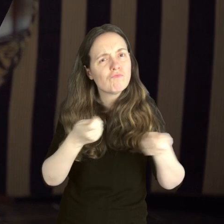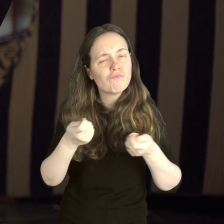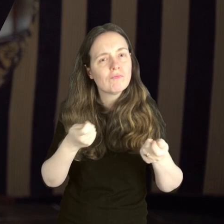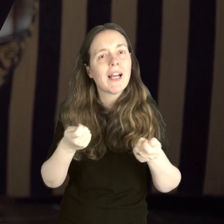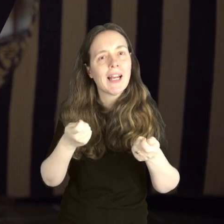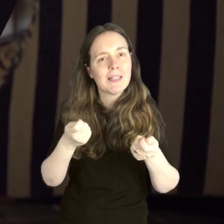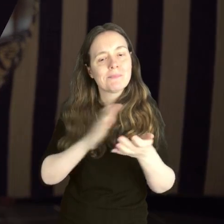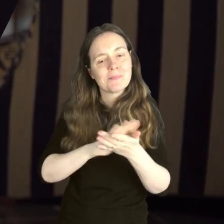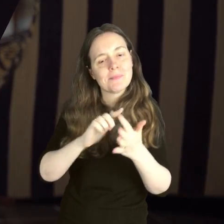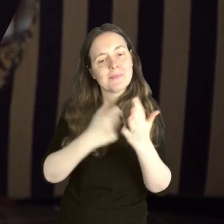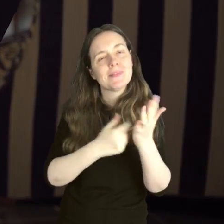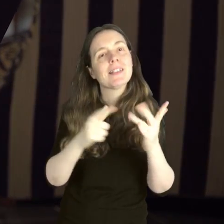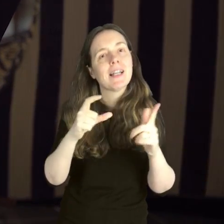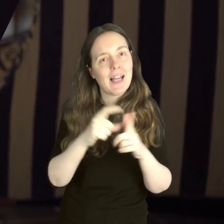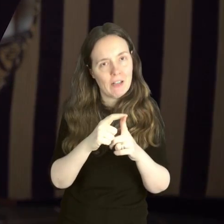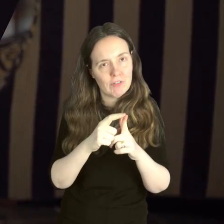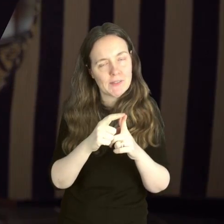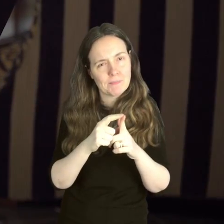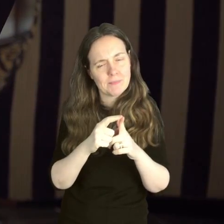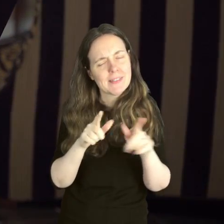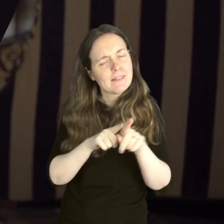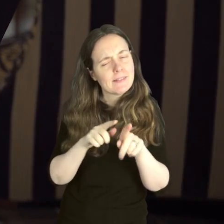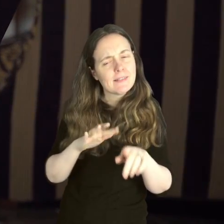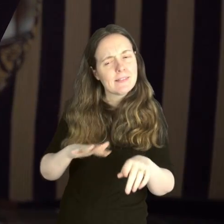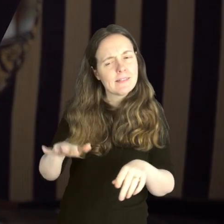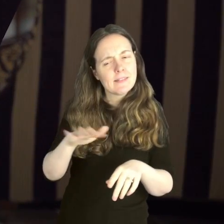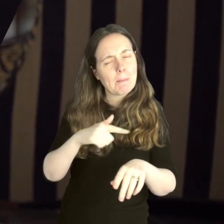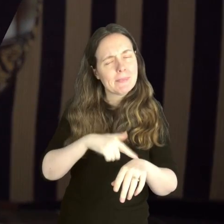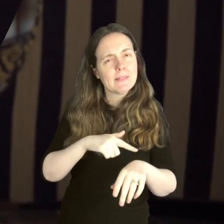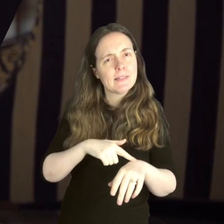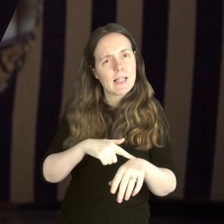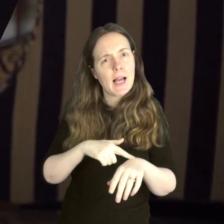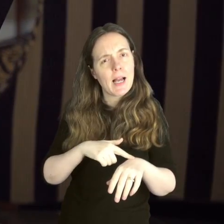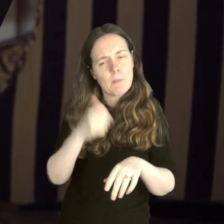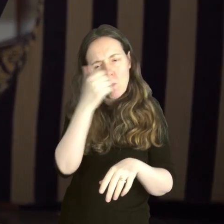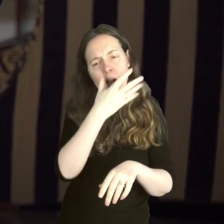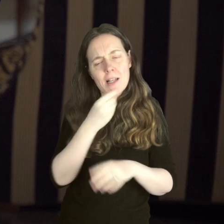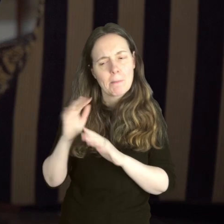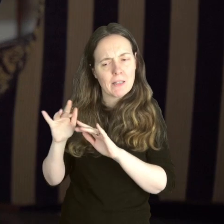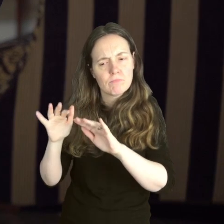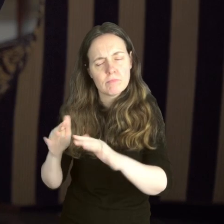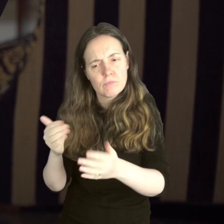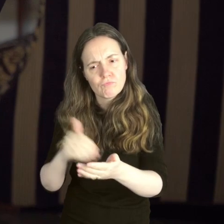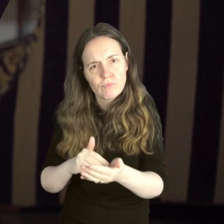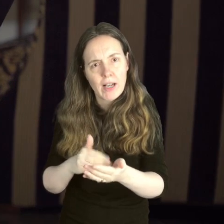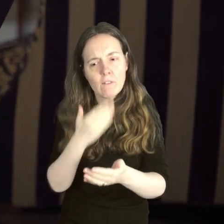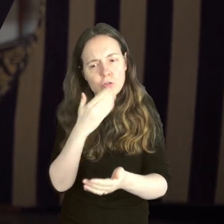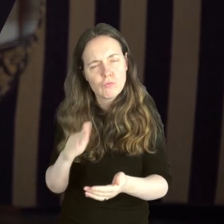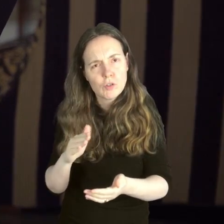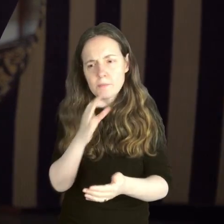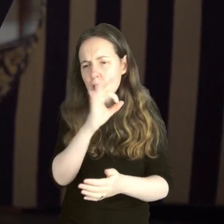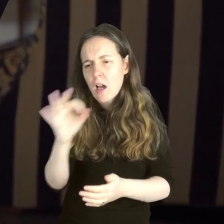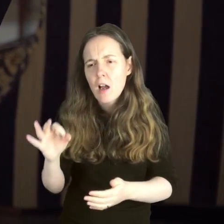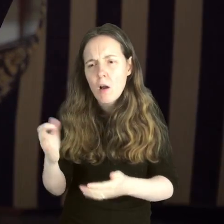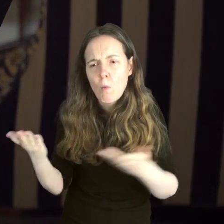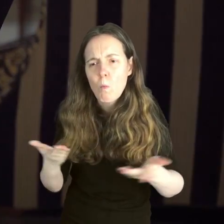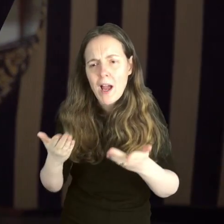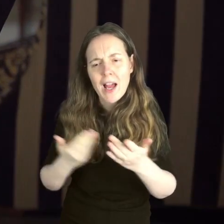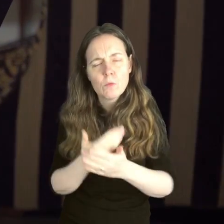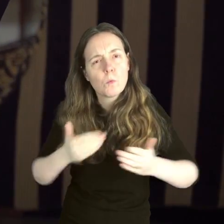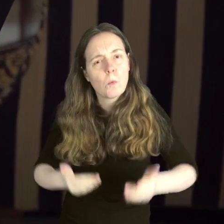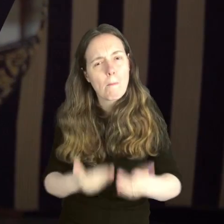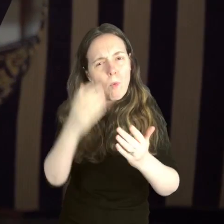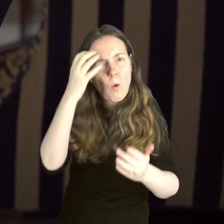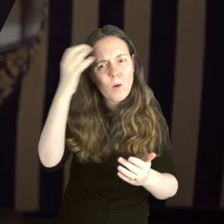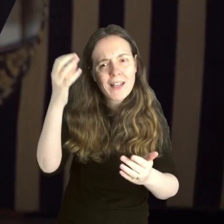time, some wise men from eastern lands arrived in Jerusalem asking, "Where is the newborn